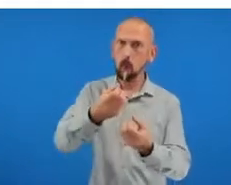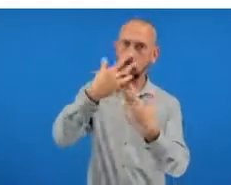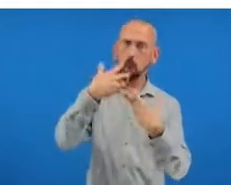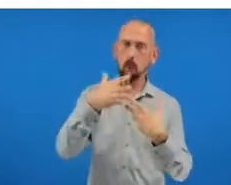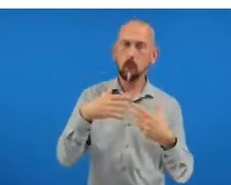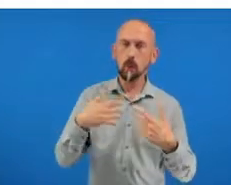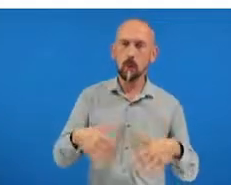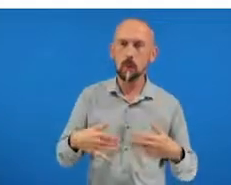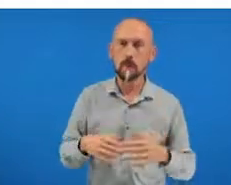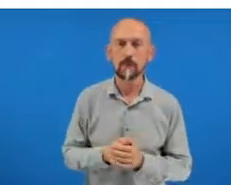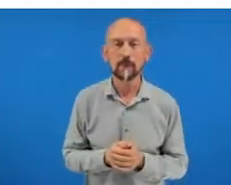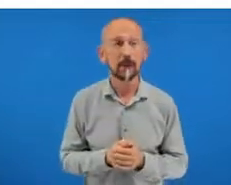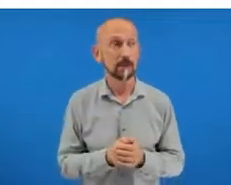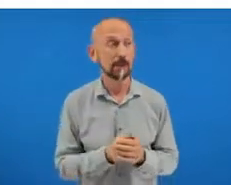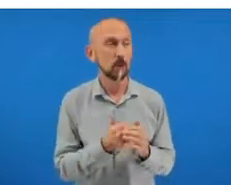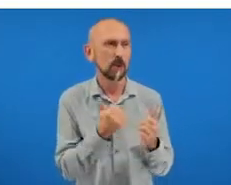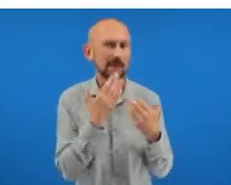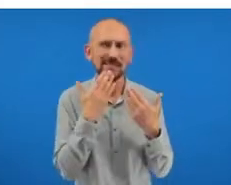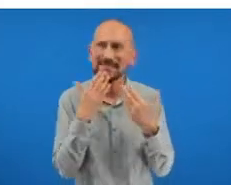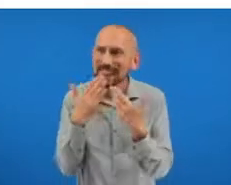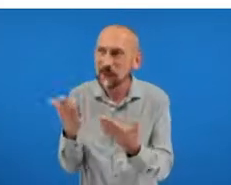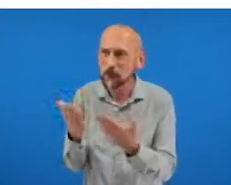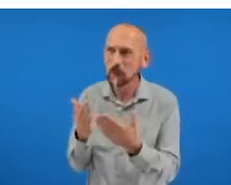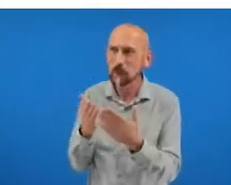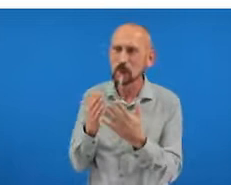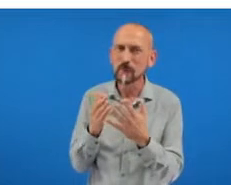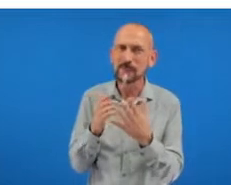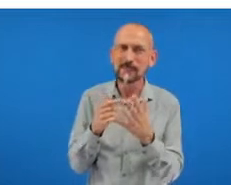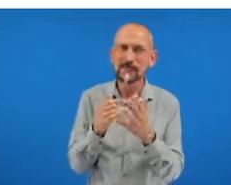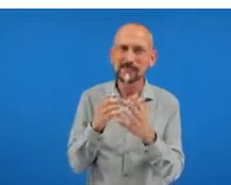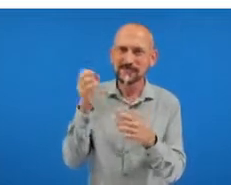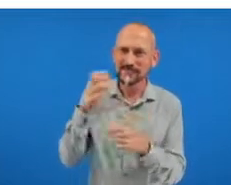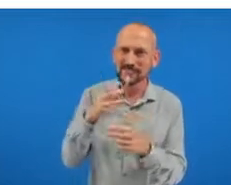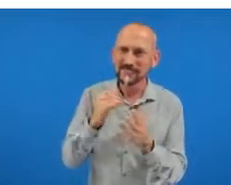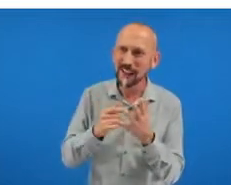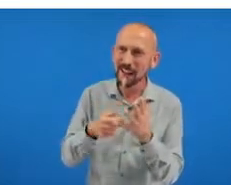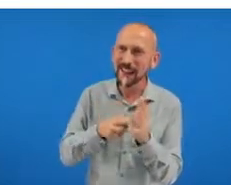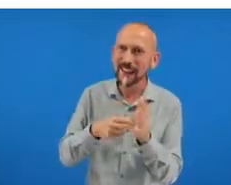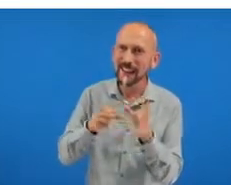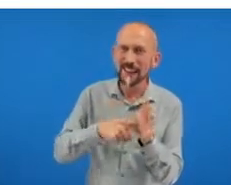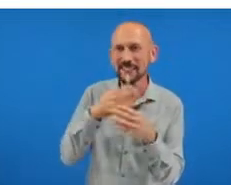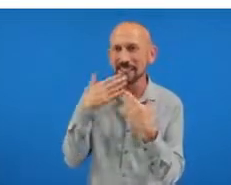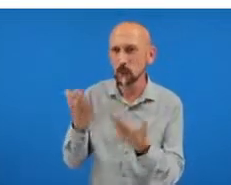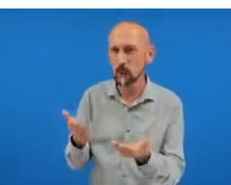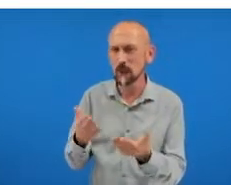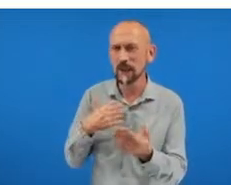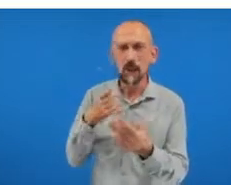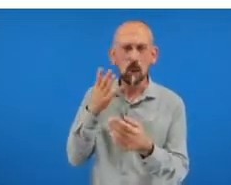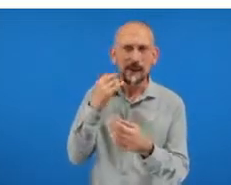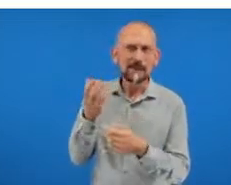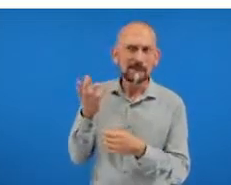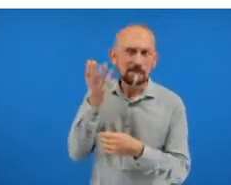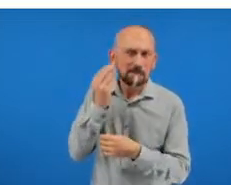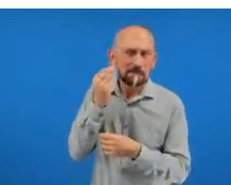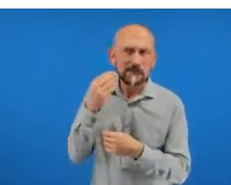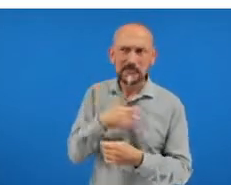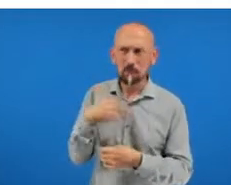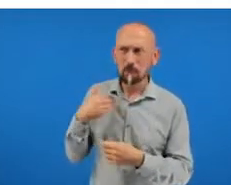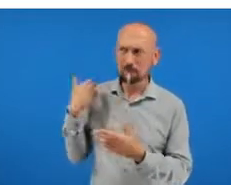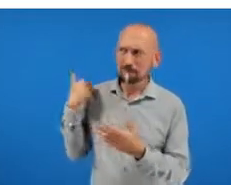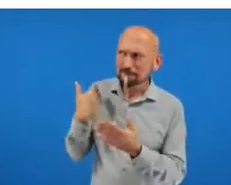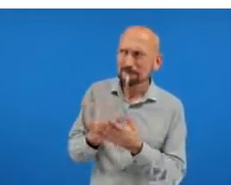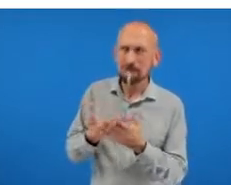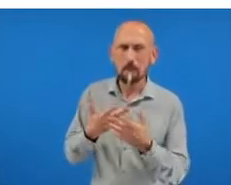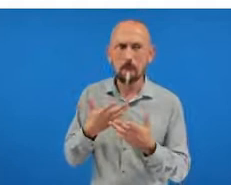to the other talks throughout this afternoon, I kept on hearing themes that I was planning on talking about as well. So it strikes me how there's